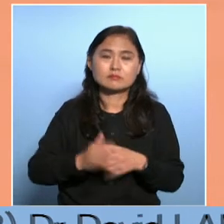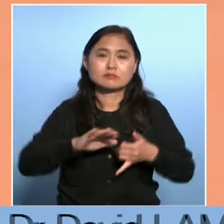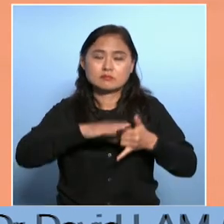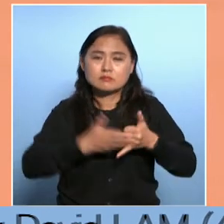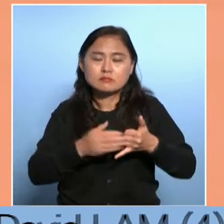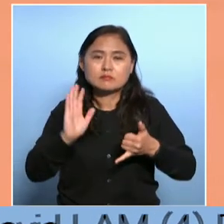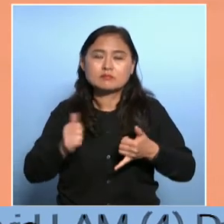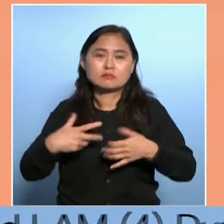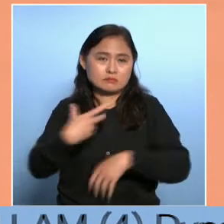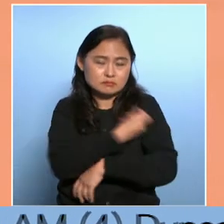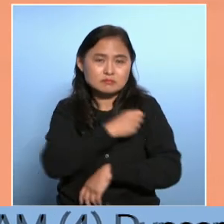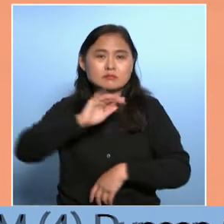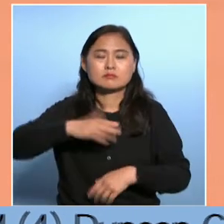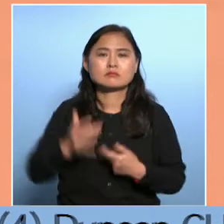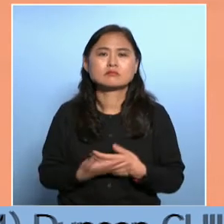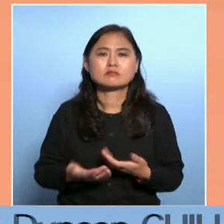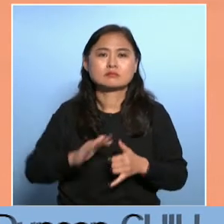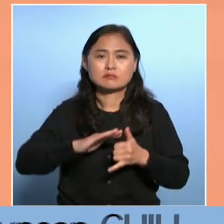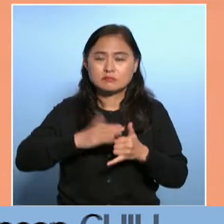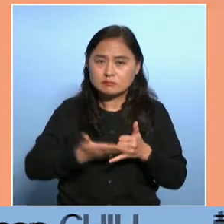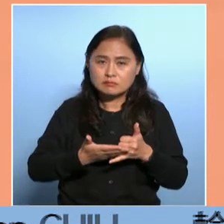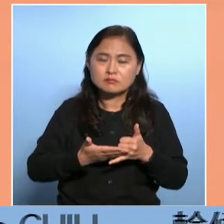pregnant women and mother